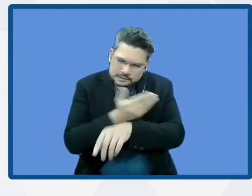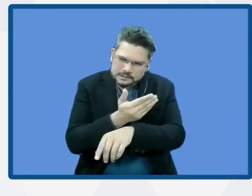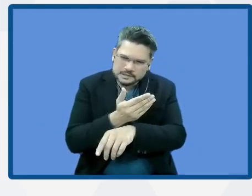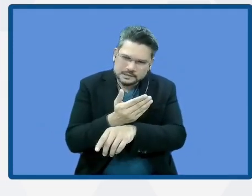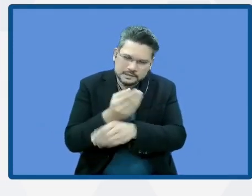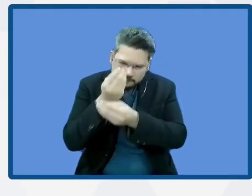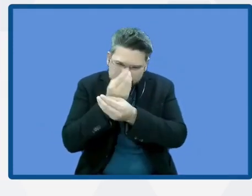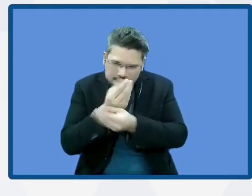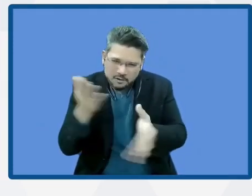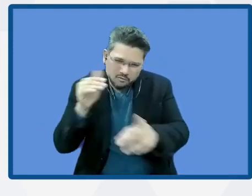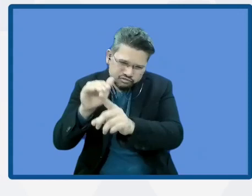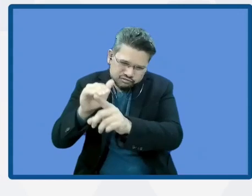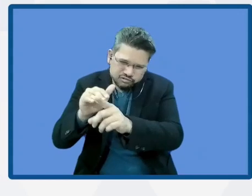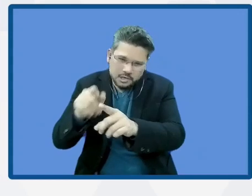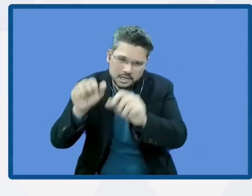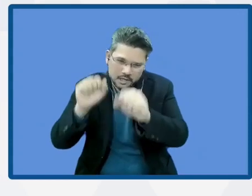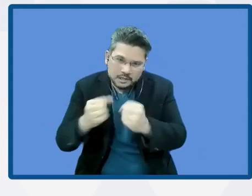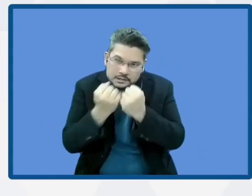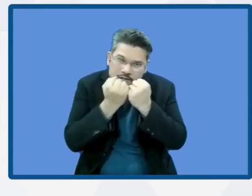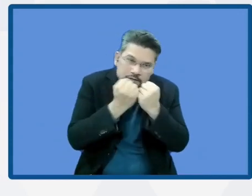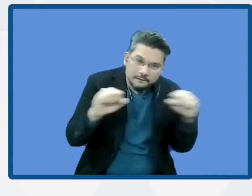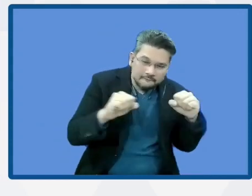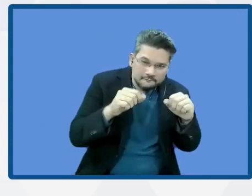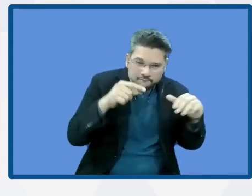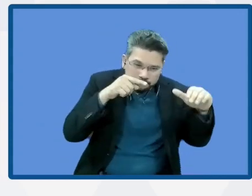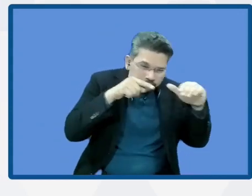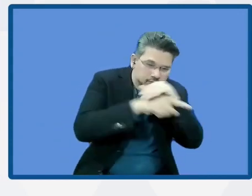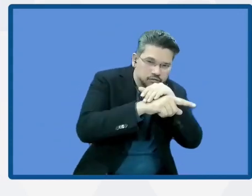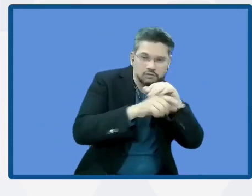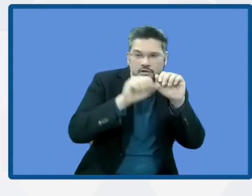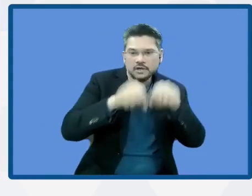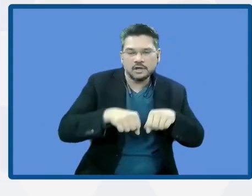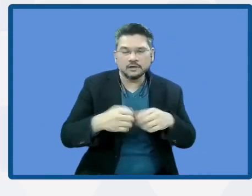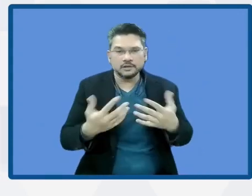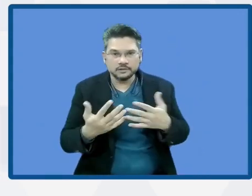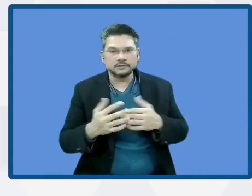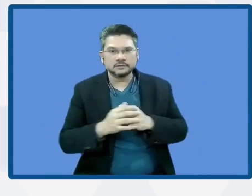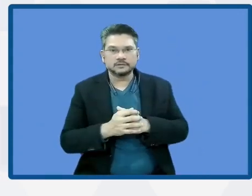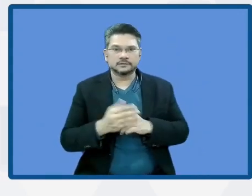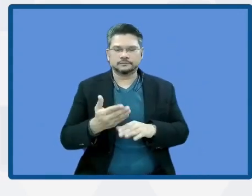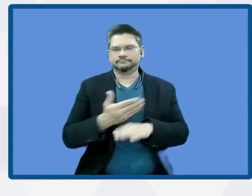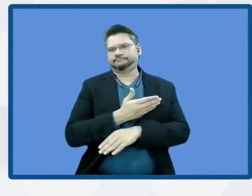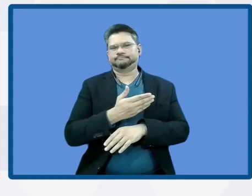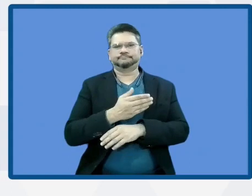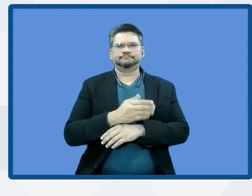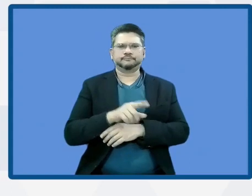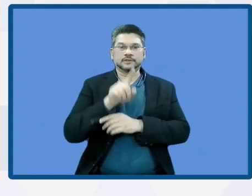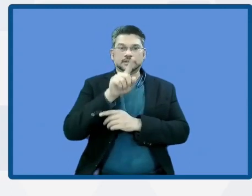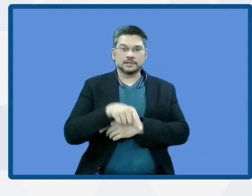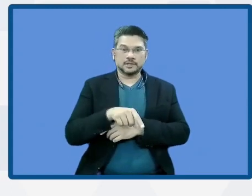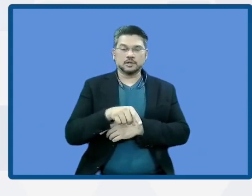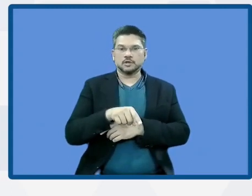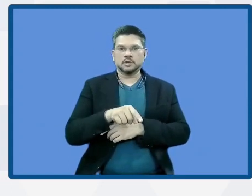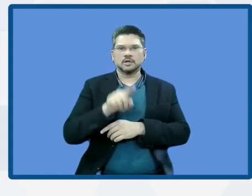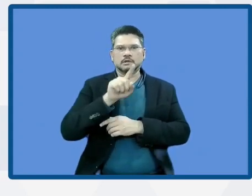This happened, for example, on the earthquake that took place on January 13th, 2001 and 13th